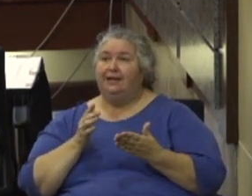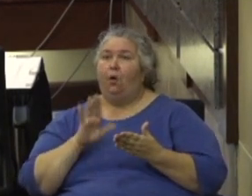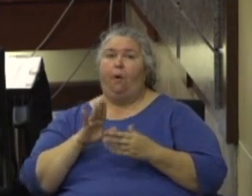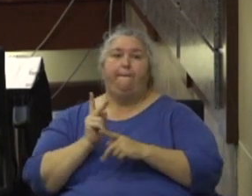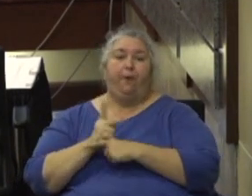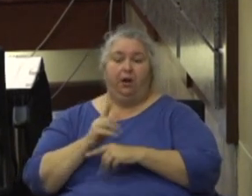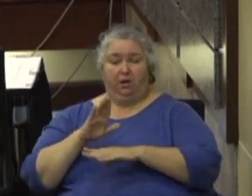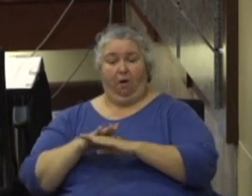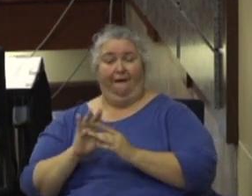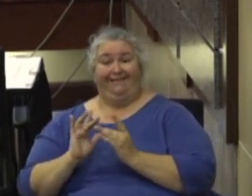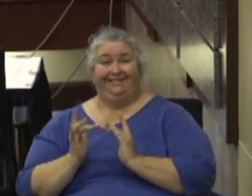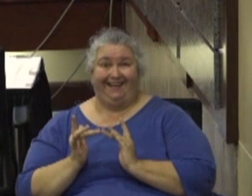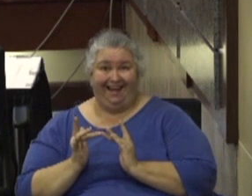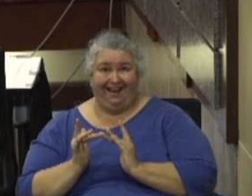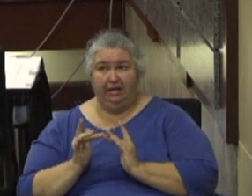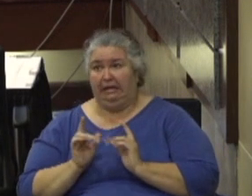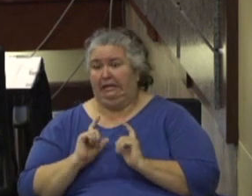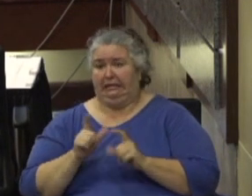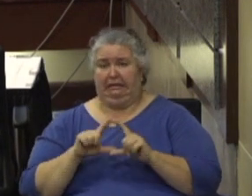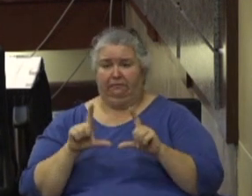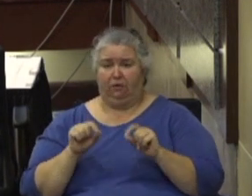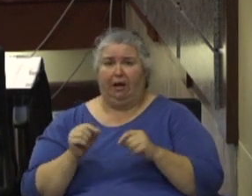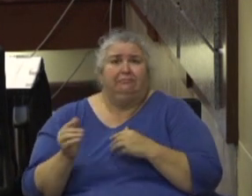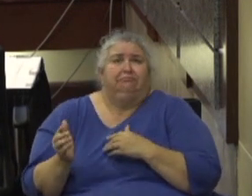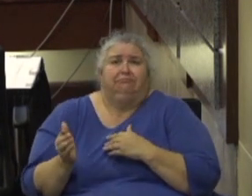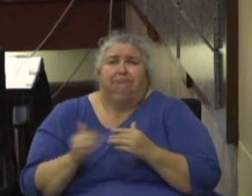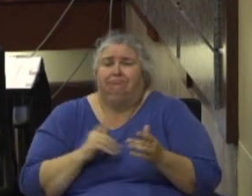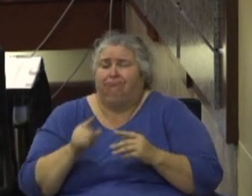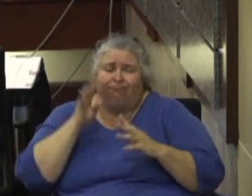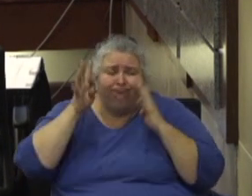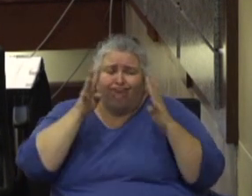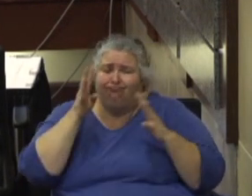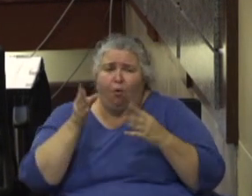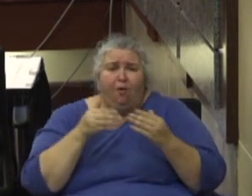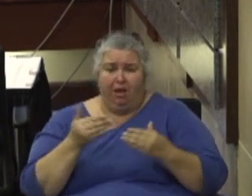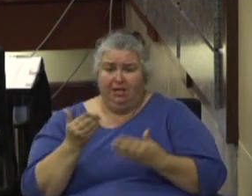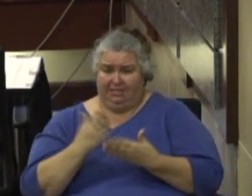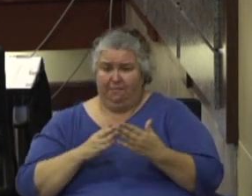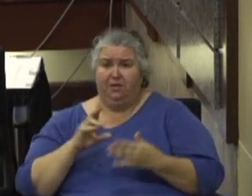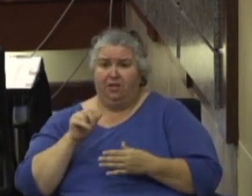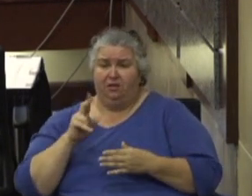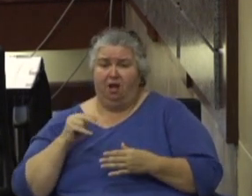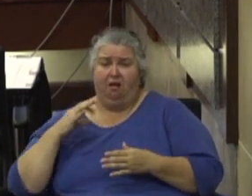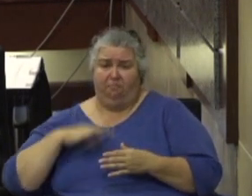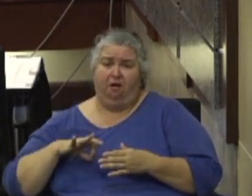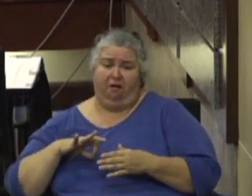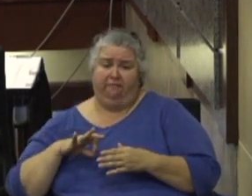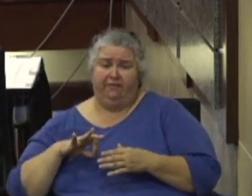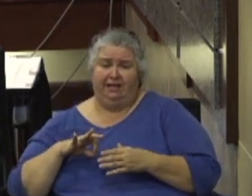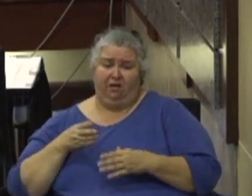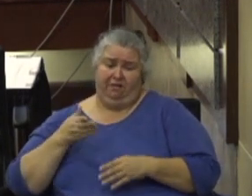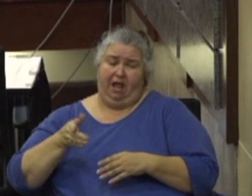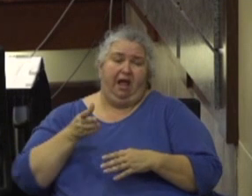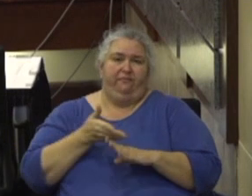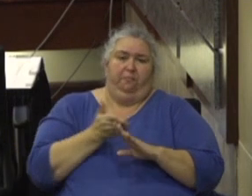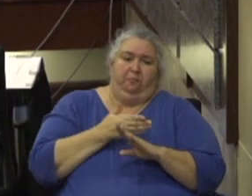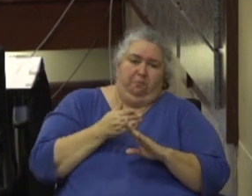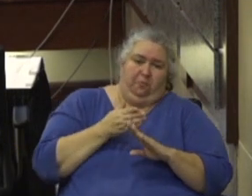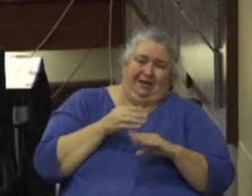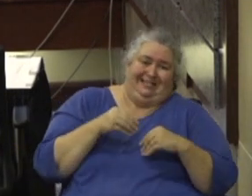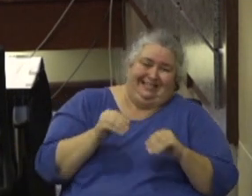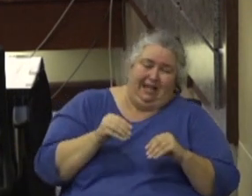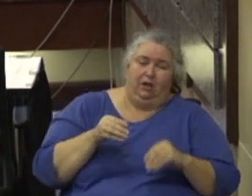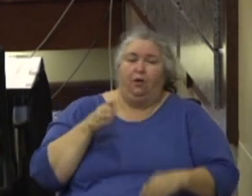products online, gift cards, anything you can imagine. They even have some of our nonprofits in the cultural sector where they're pre-selling,